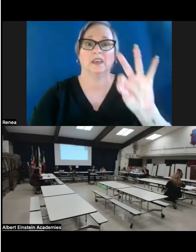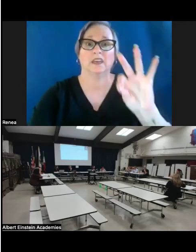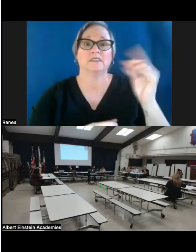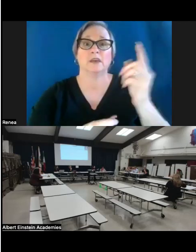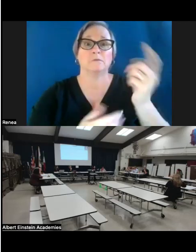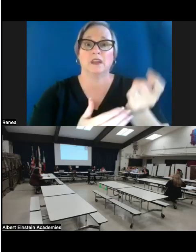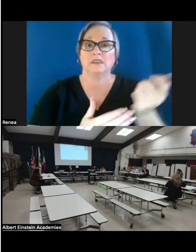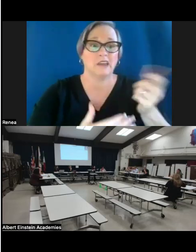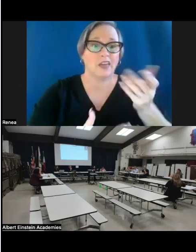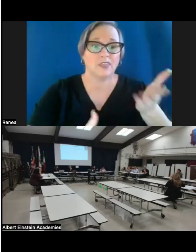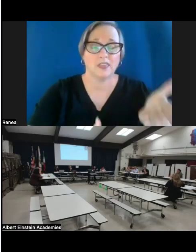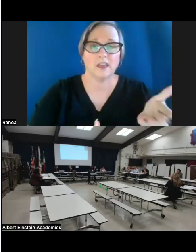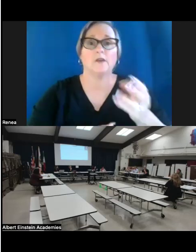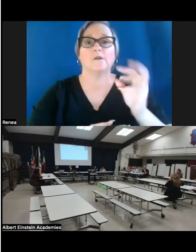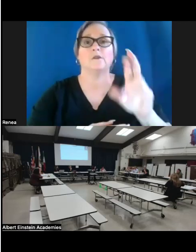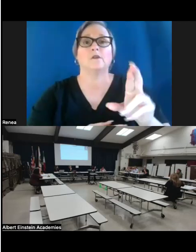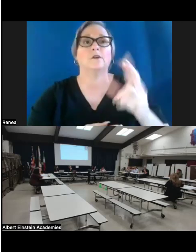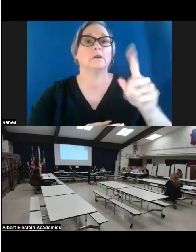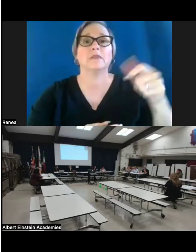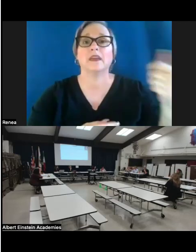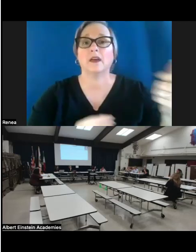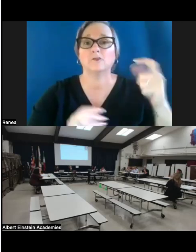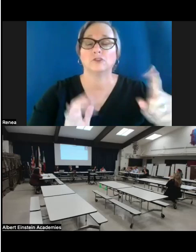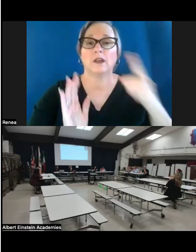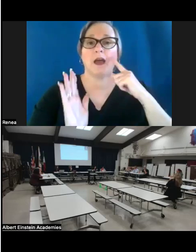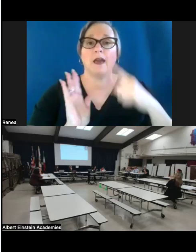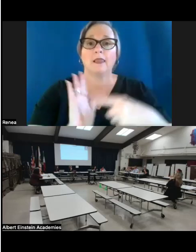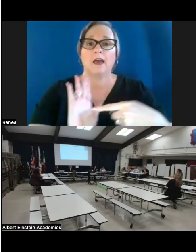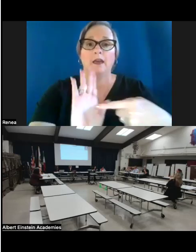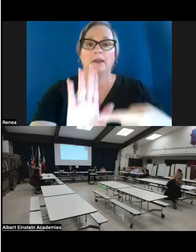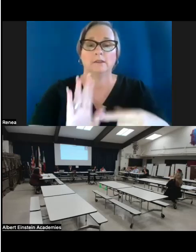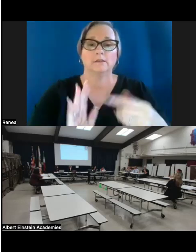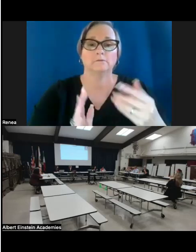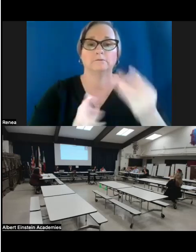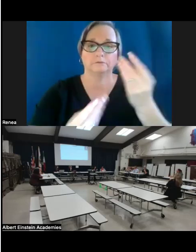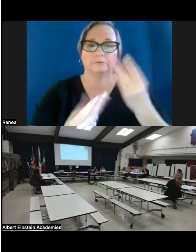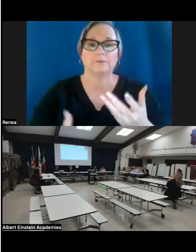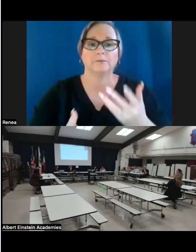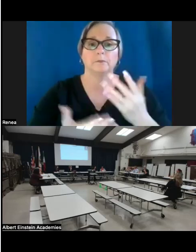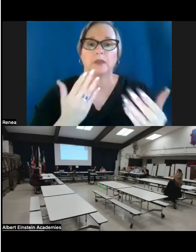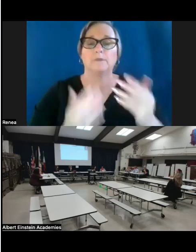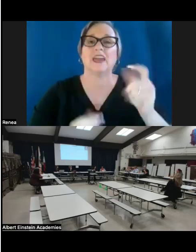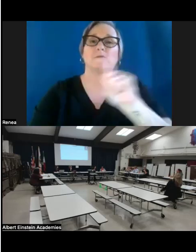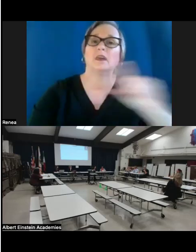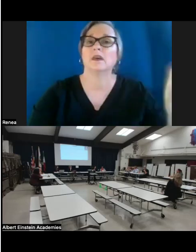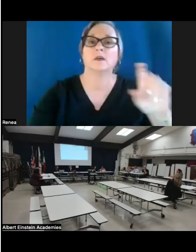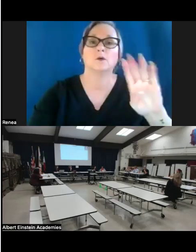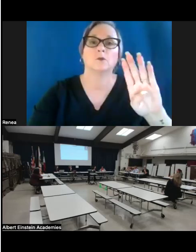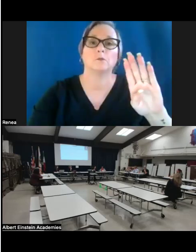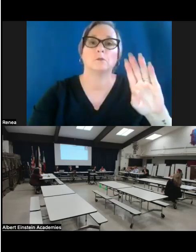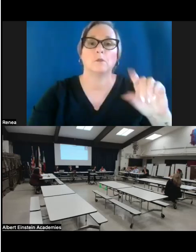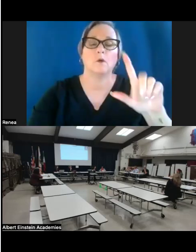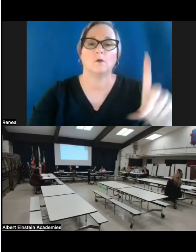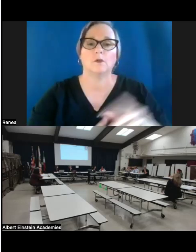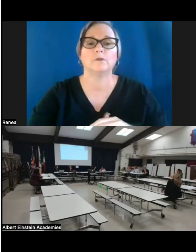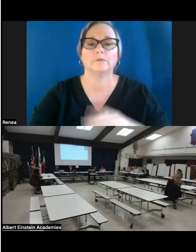LCAP, but it should highlight or applicable? I'm also wondering from Michelle Barreno's perspective, because